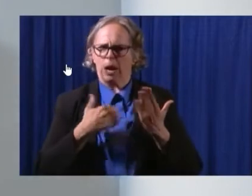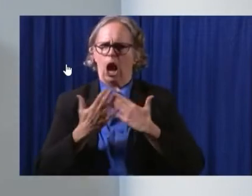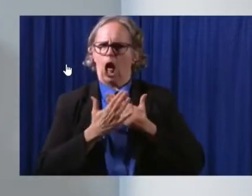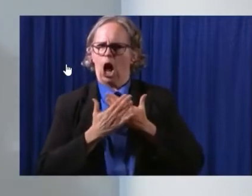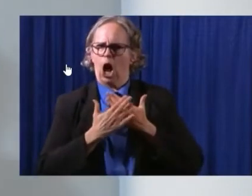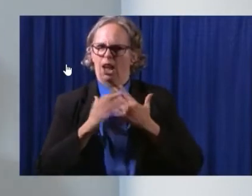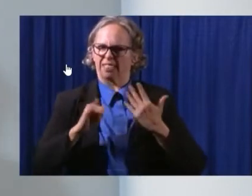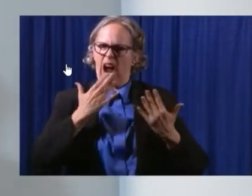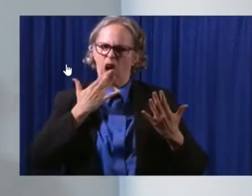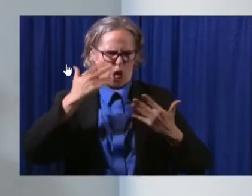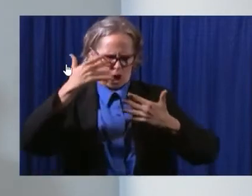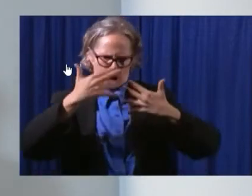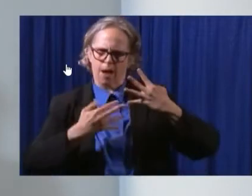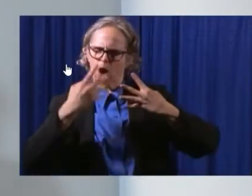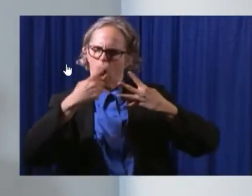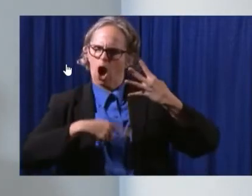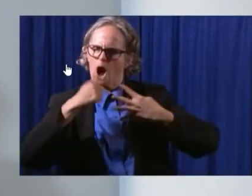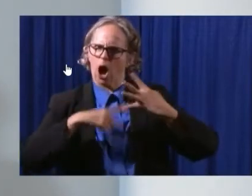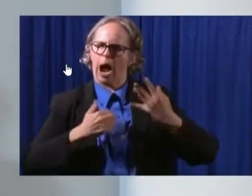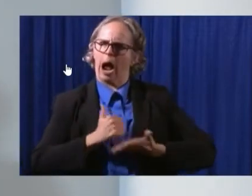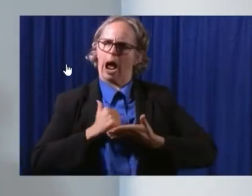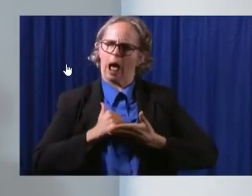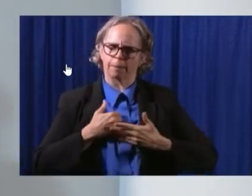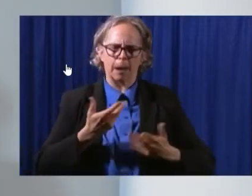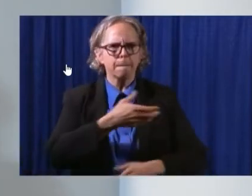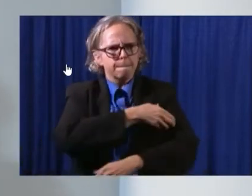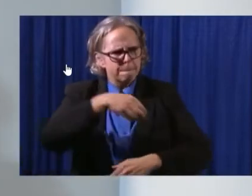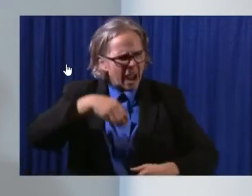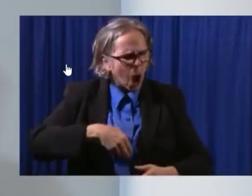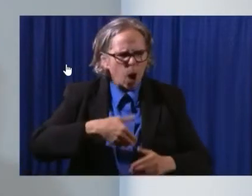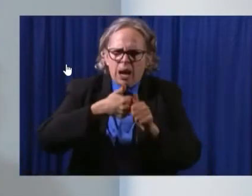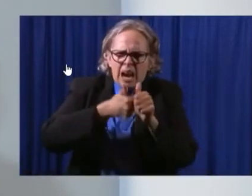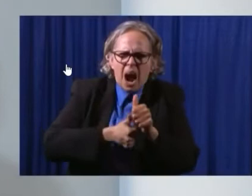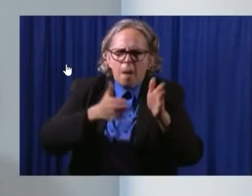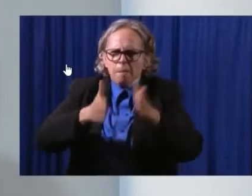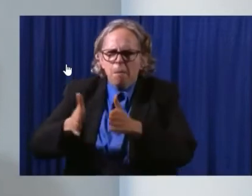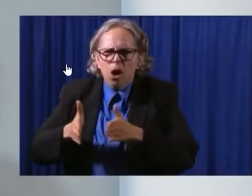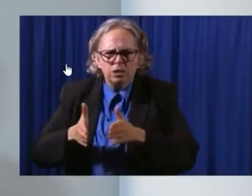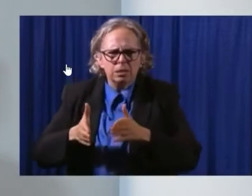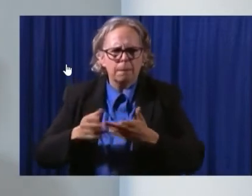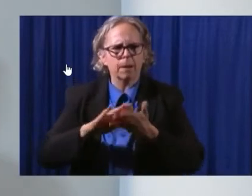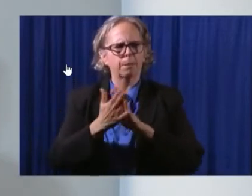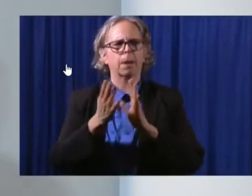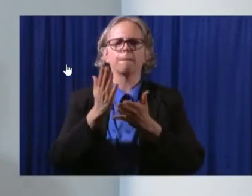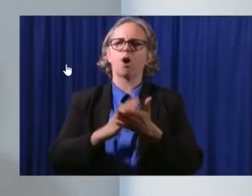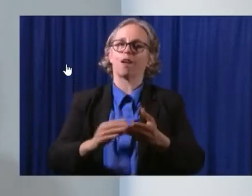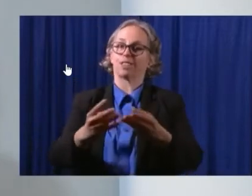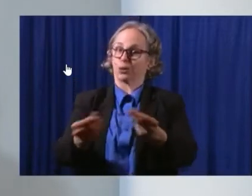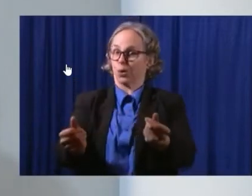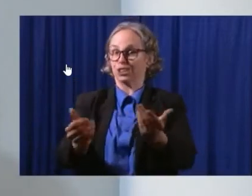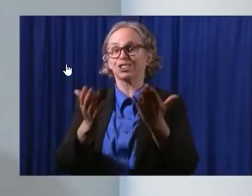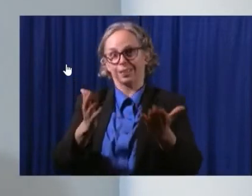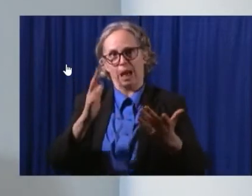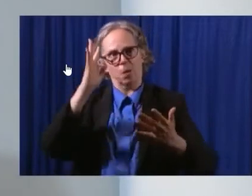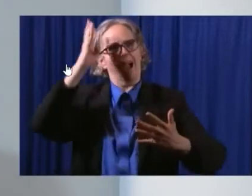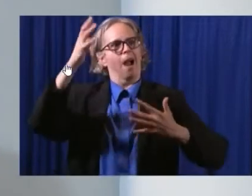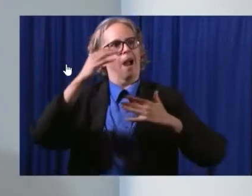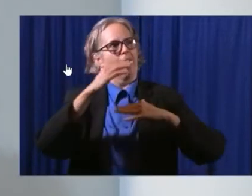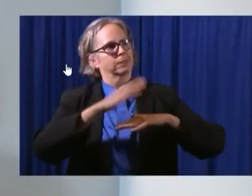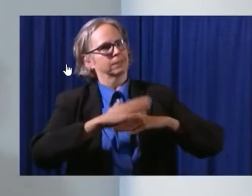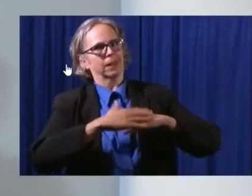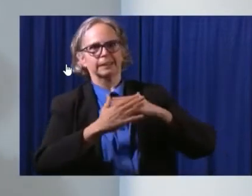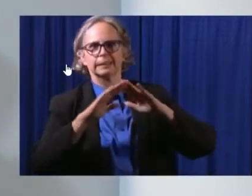each person can be part of the solution, because that's so important. Each one of us is part of the solution by what we